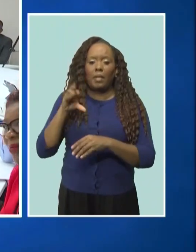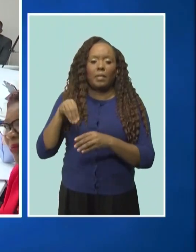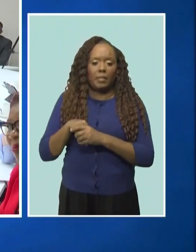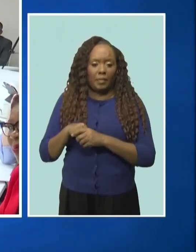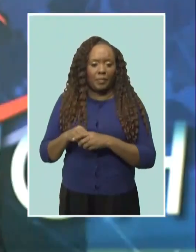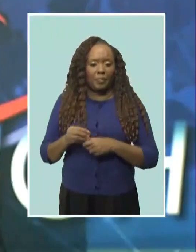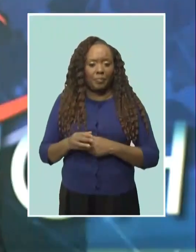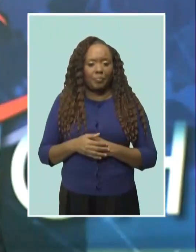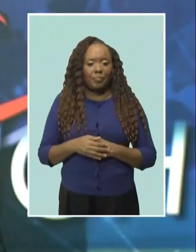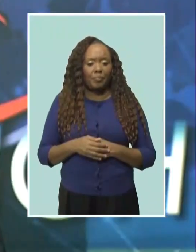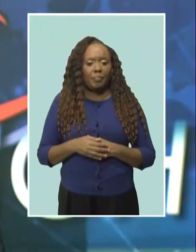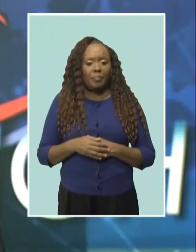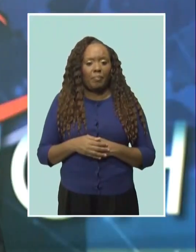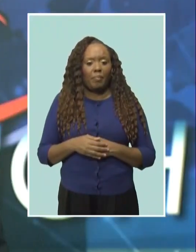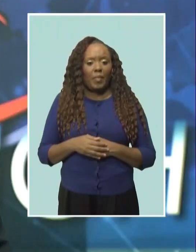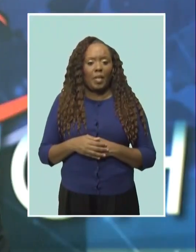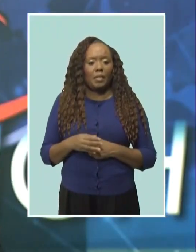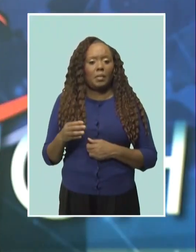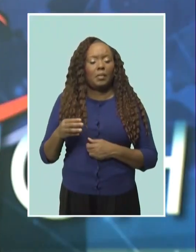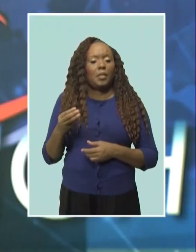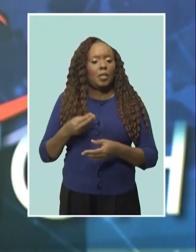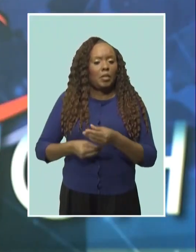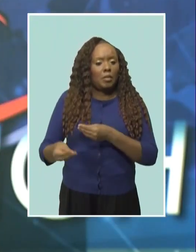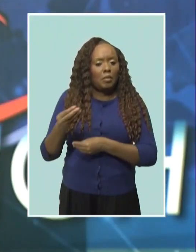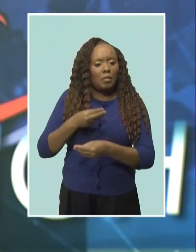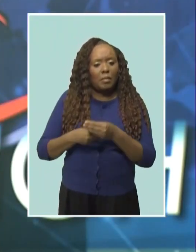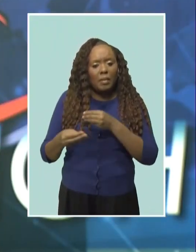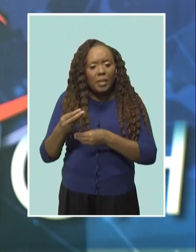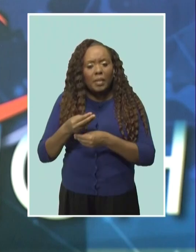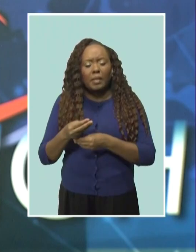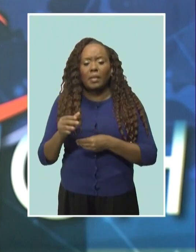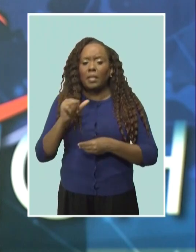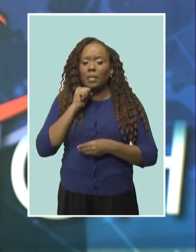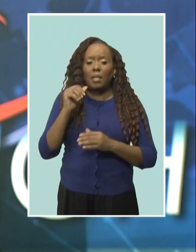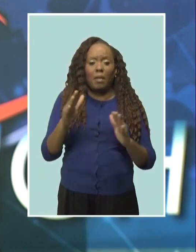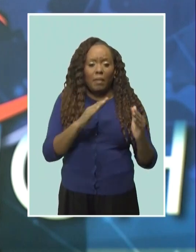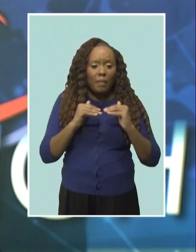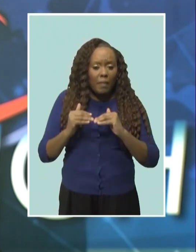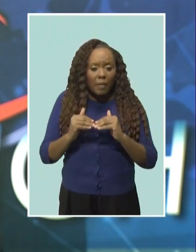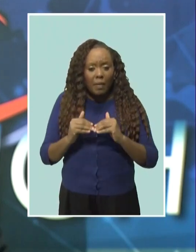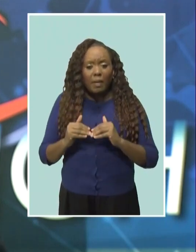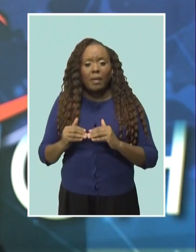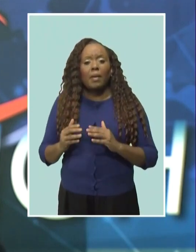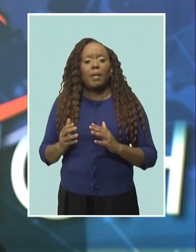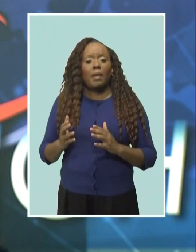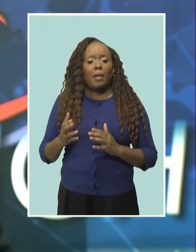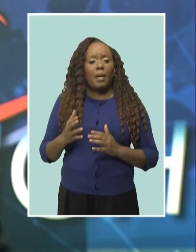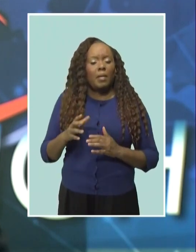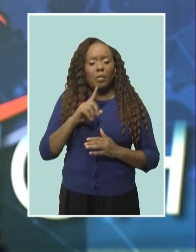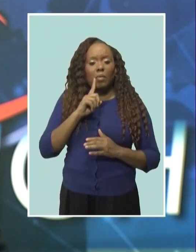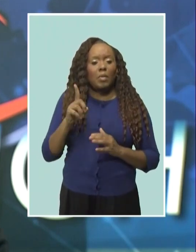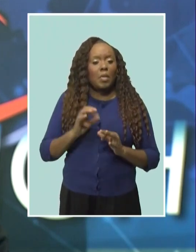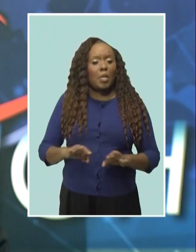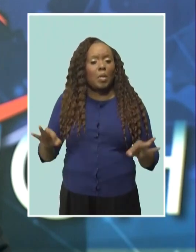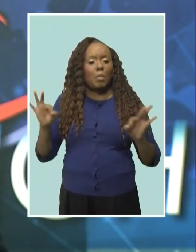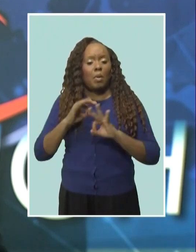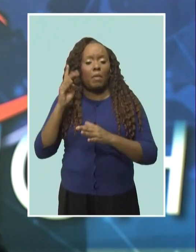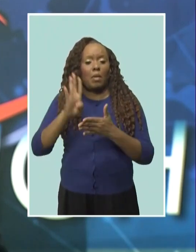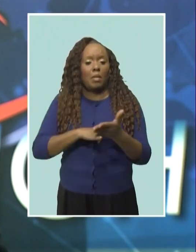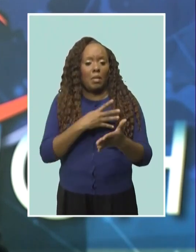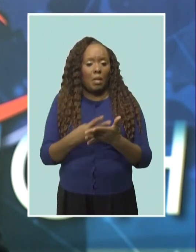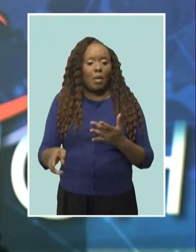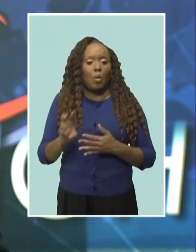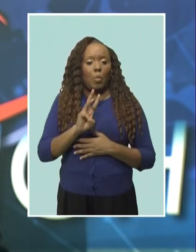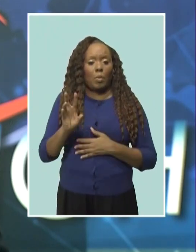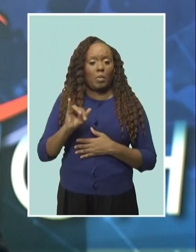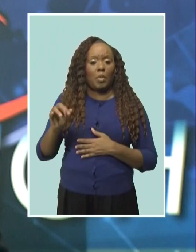Report. Unfair trading practices and getting into non-traditional markets are high on the agenda of West Indies